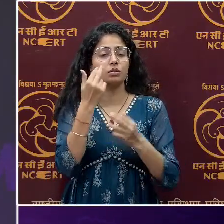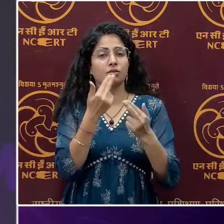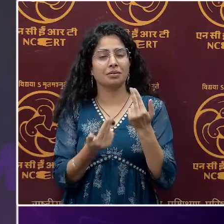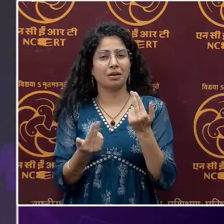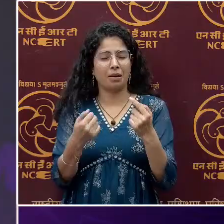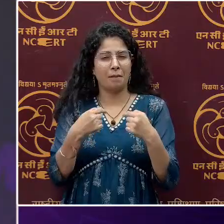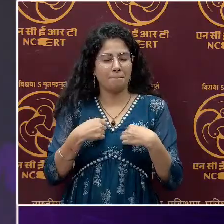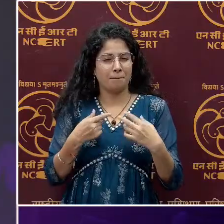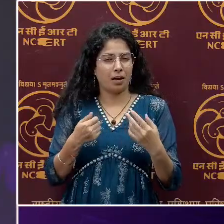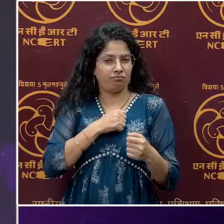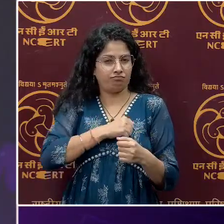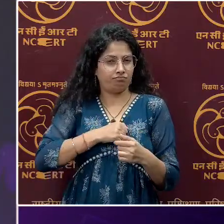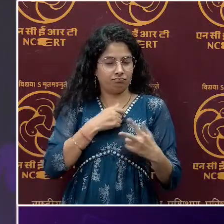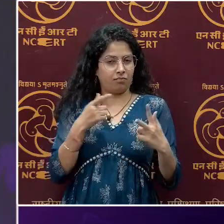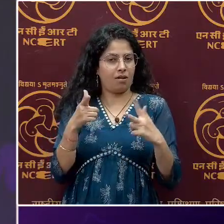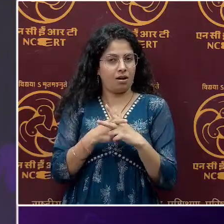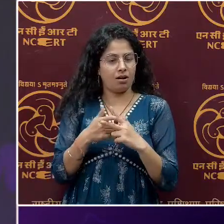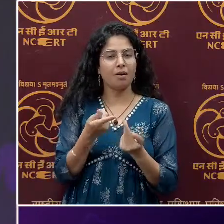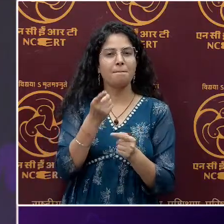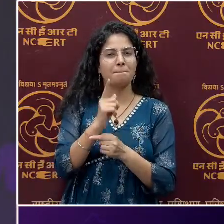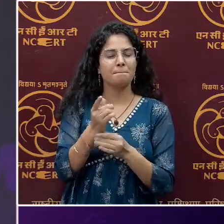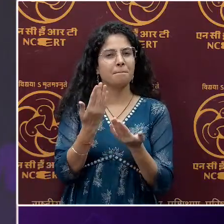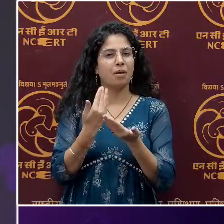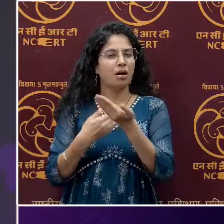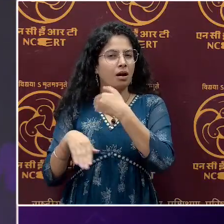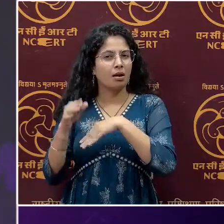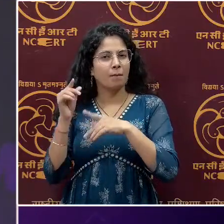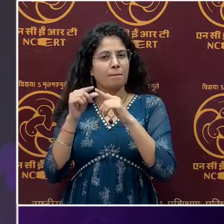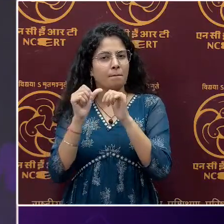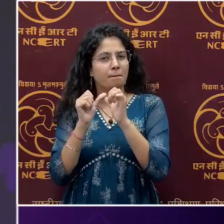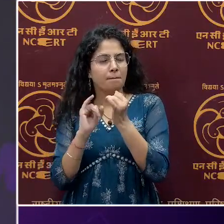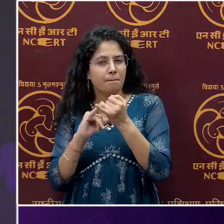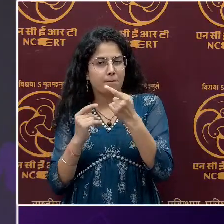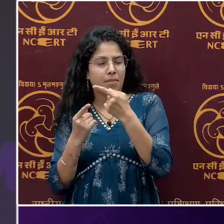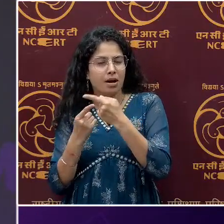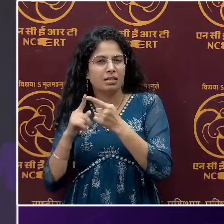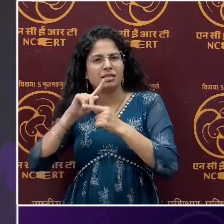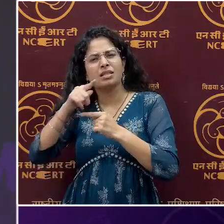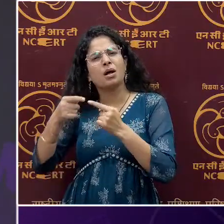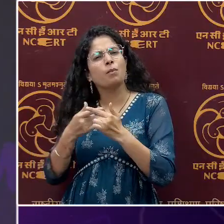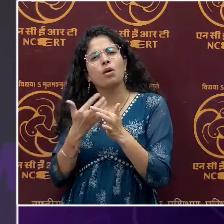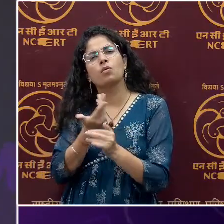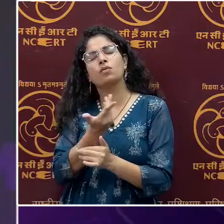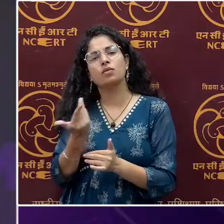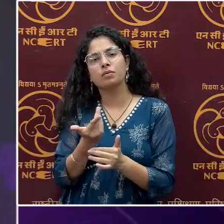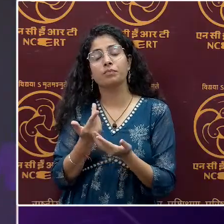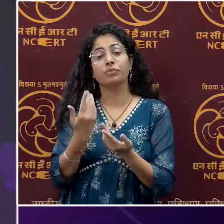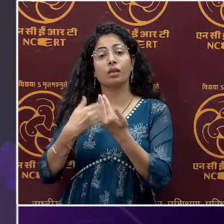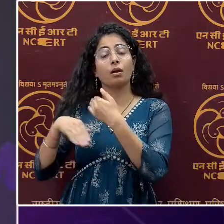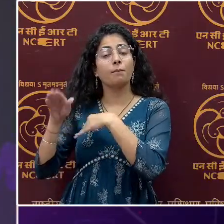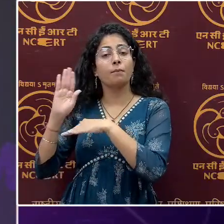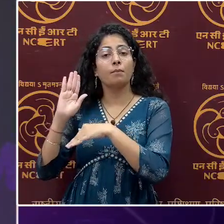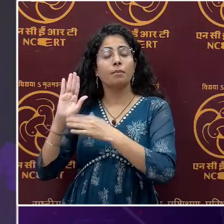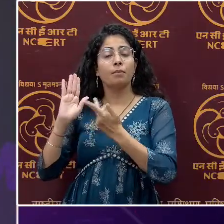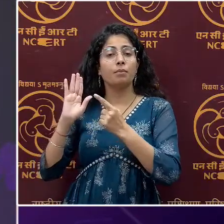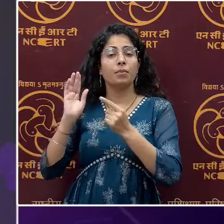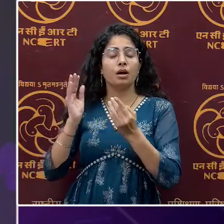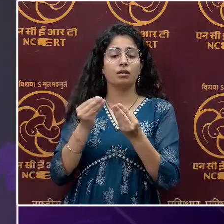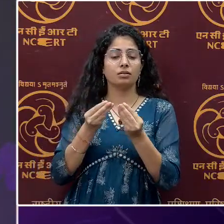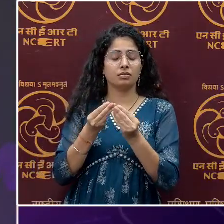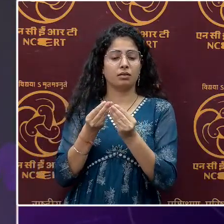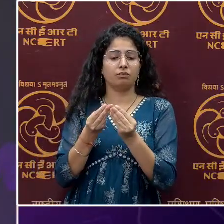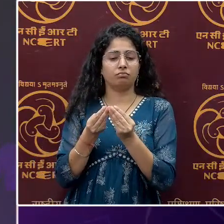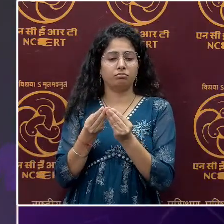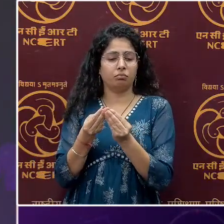sorry to interrupt, but the past that you're referring to is about what? The past is not the very recent week.